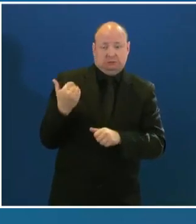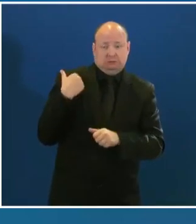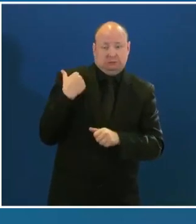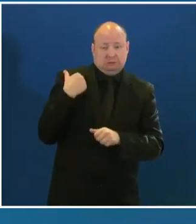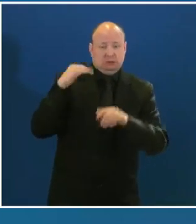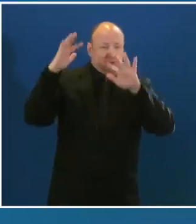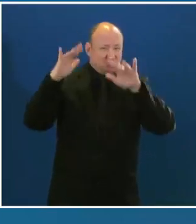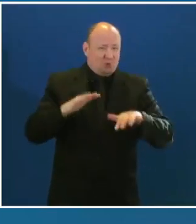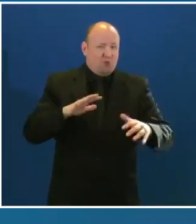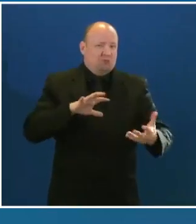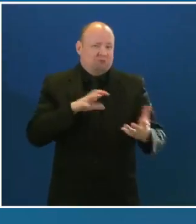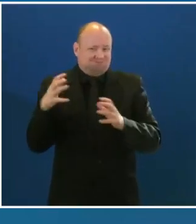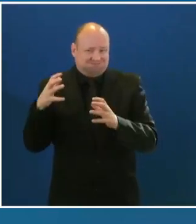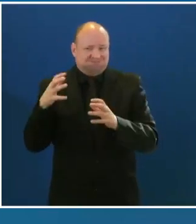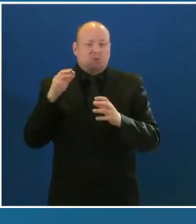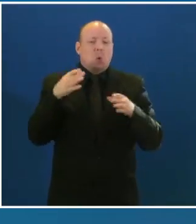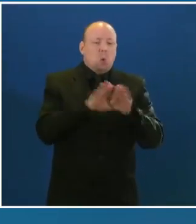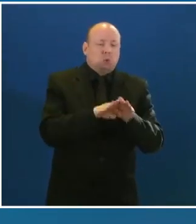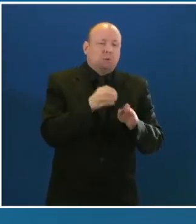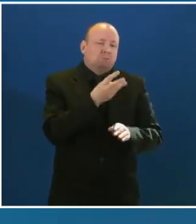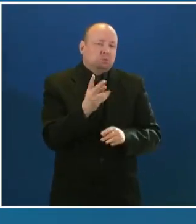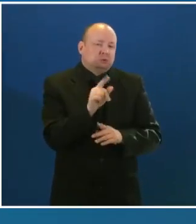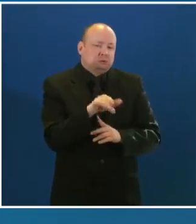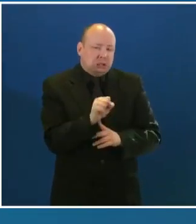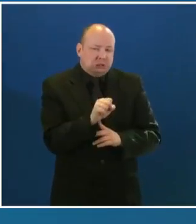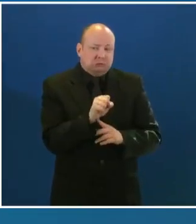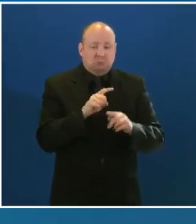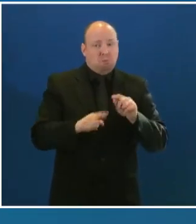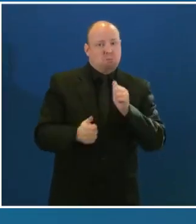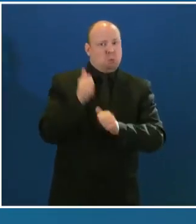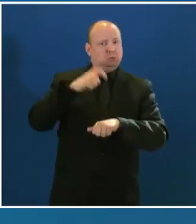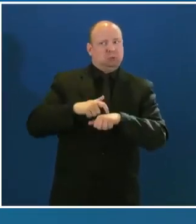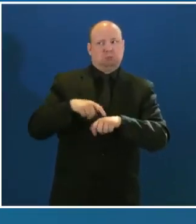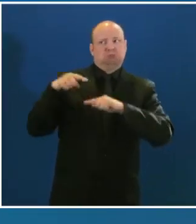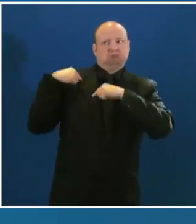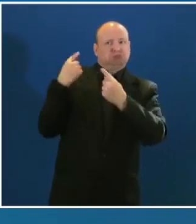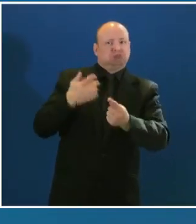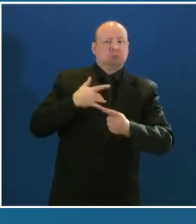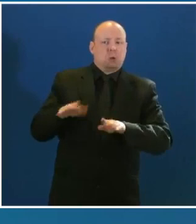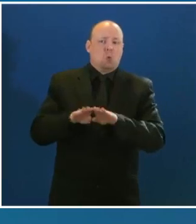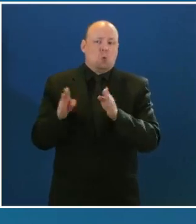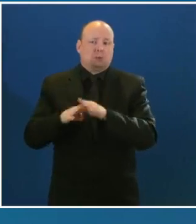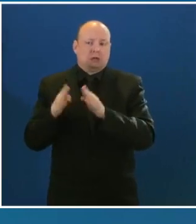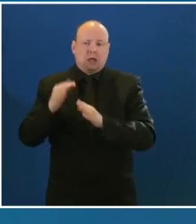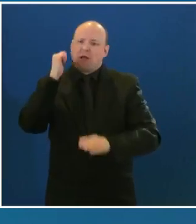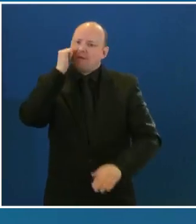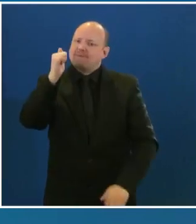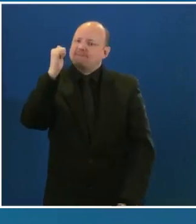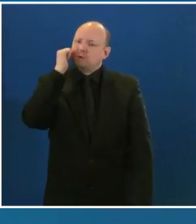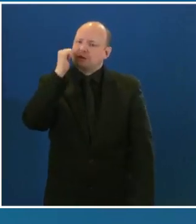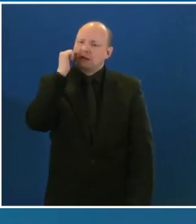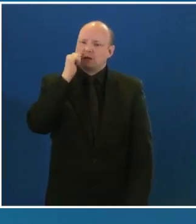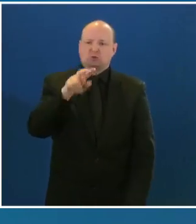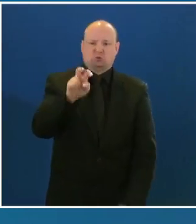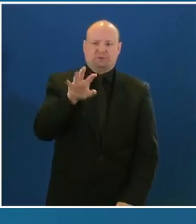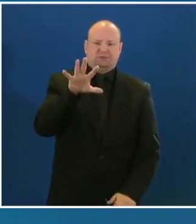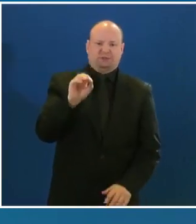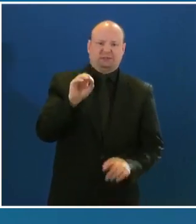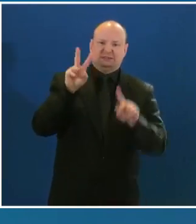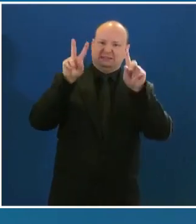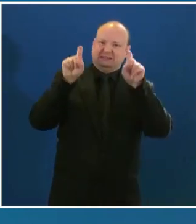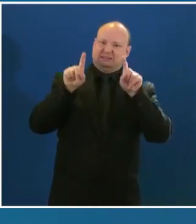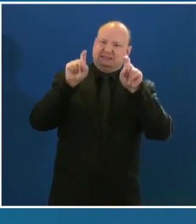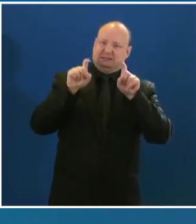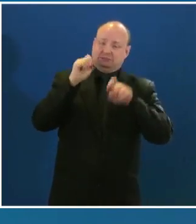closures, last weekend the site has been averaging about 250 tests each day. The Tower Mall